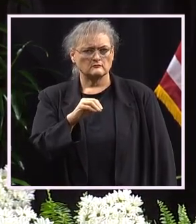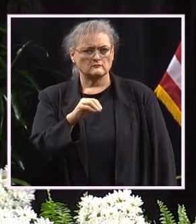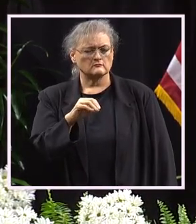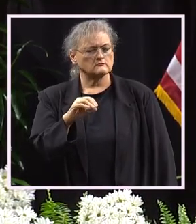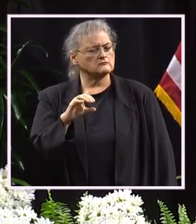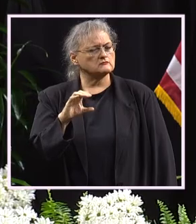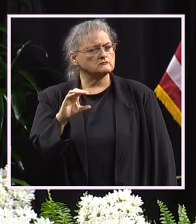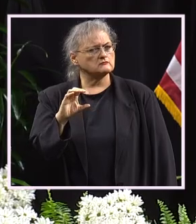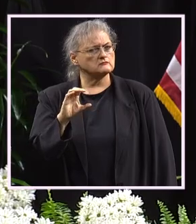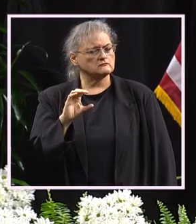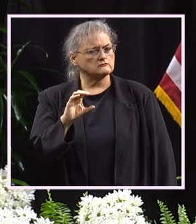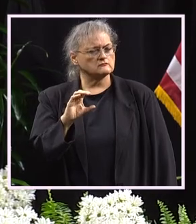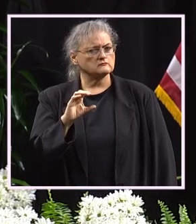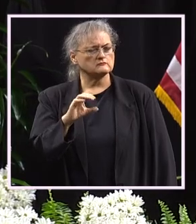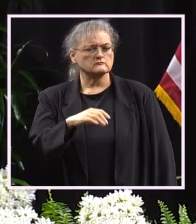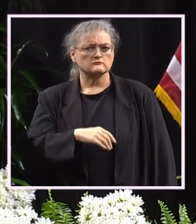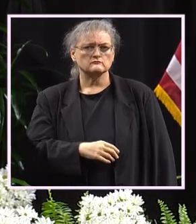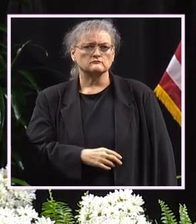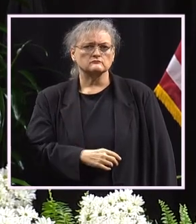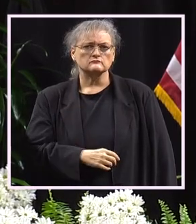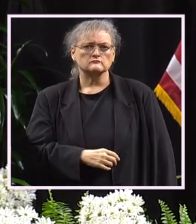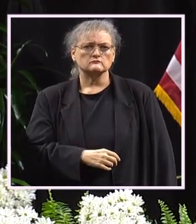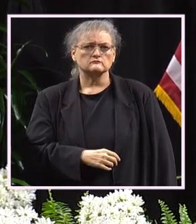Krekovic, Master of Accountancy.